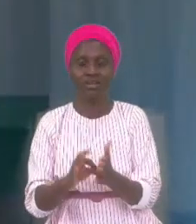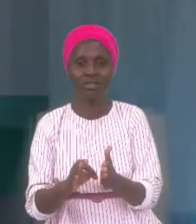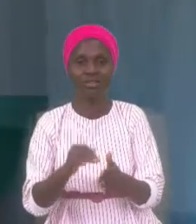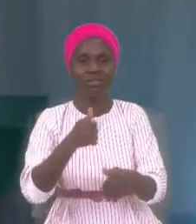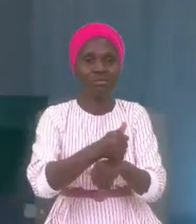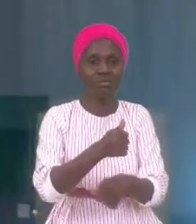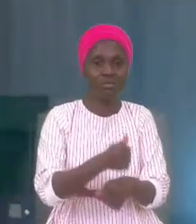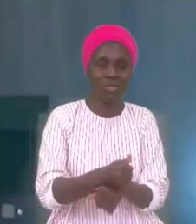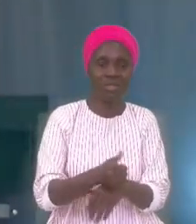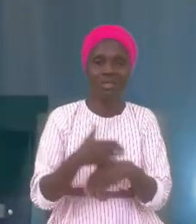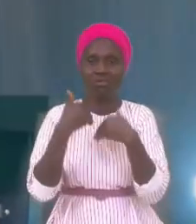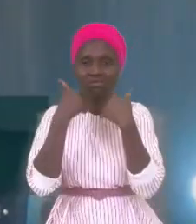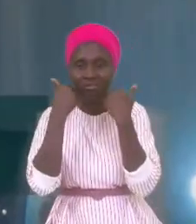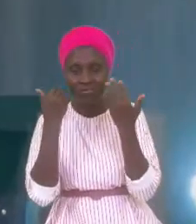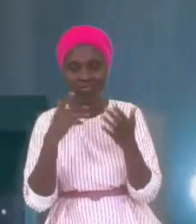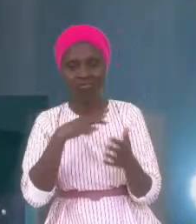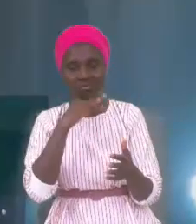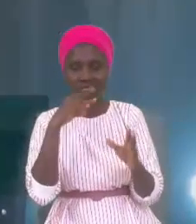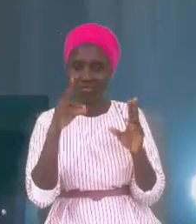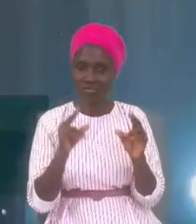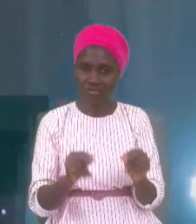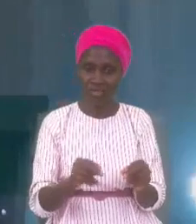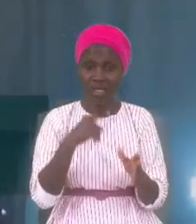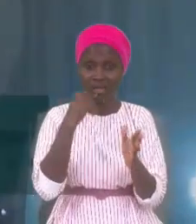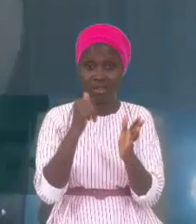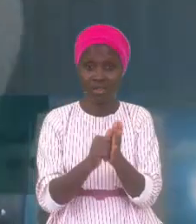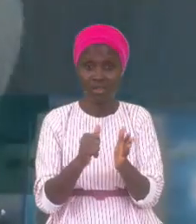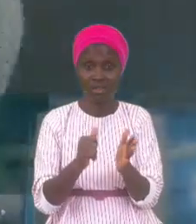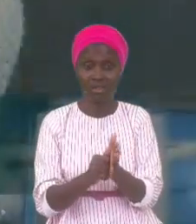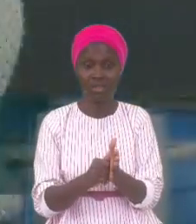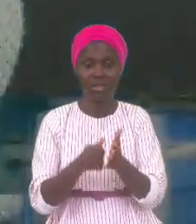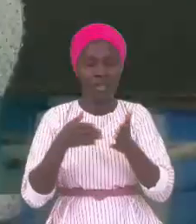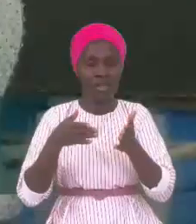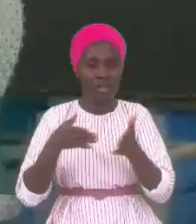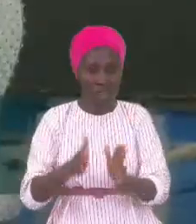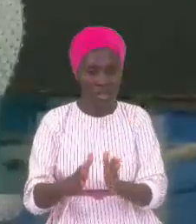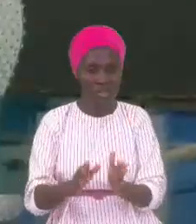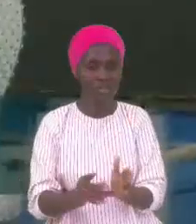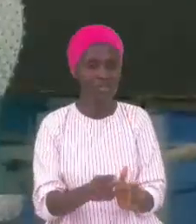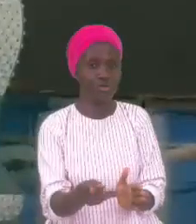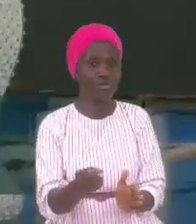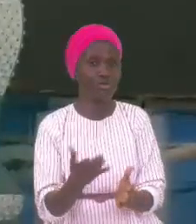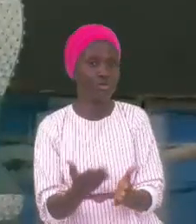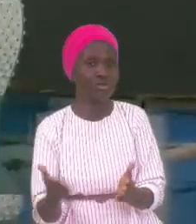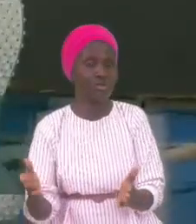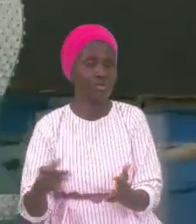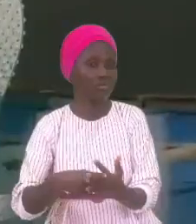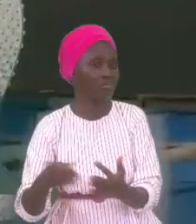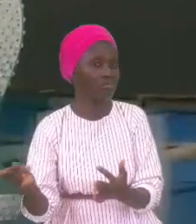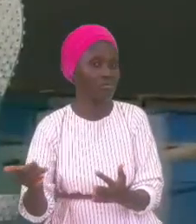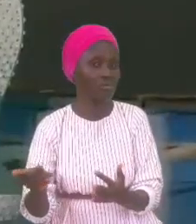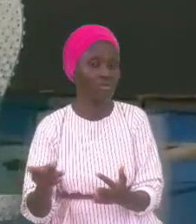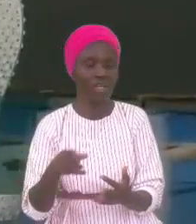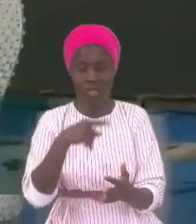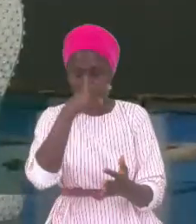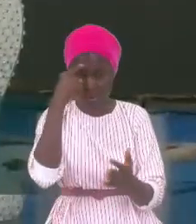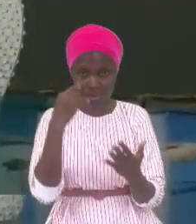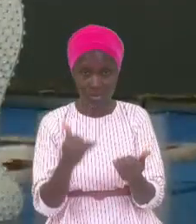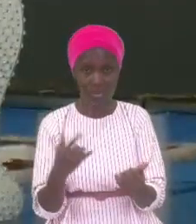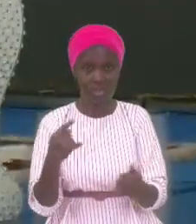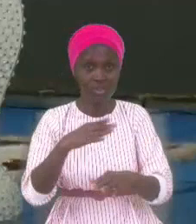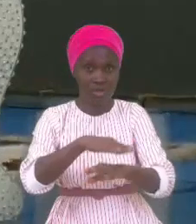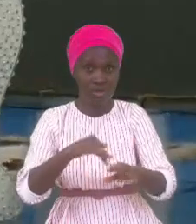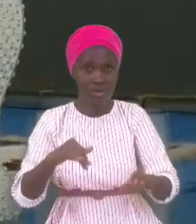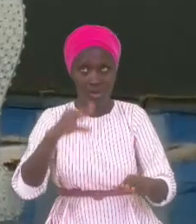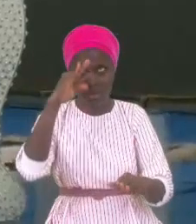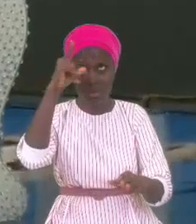defilement. It says we should let those things go, because now the calling he has given us, he wants us